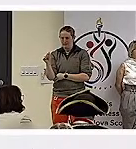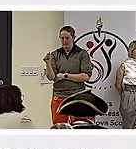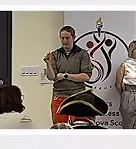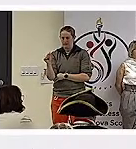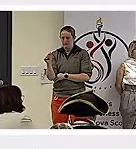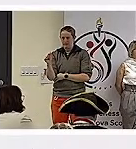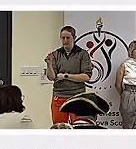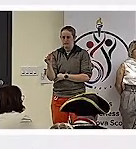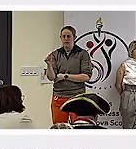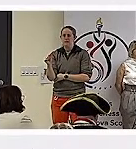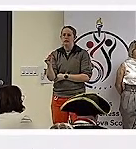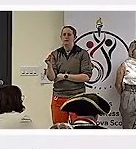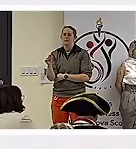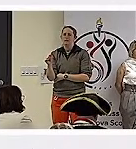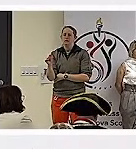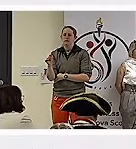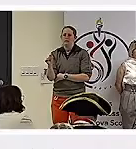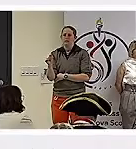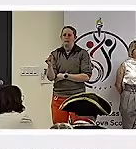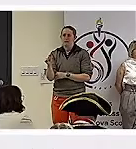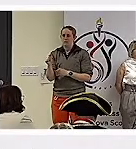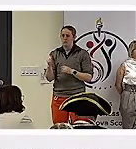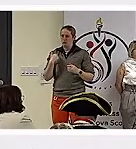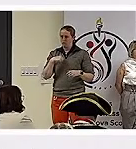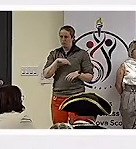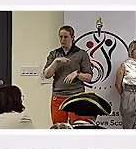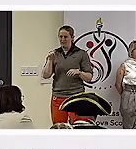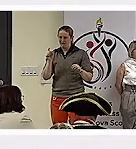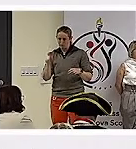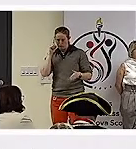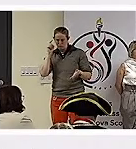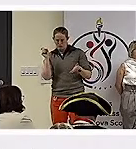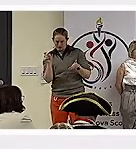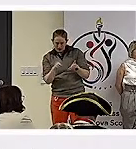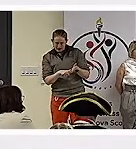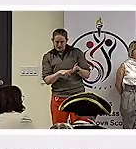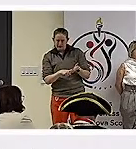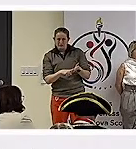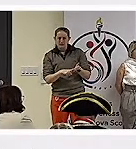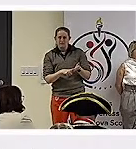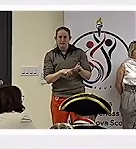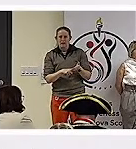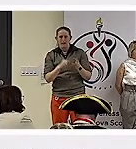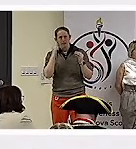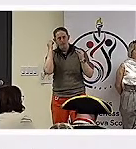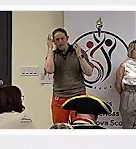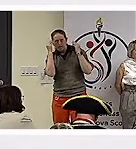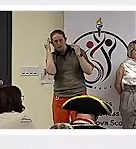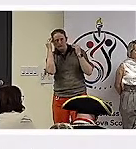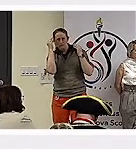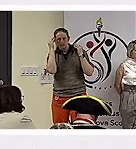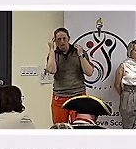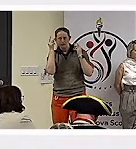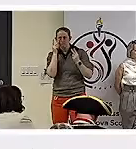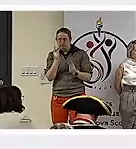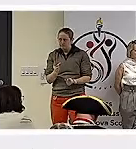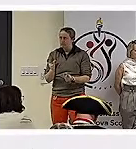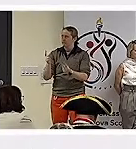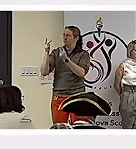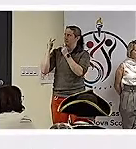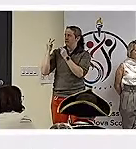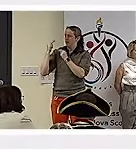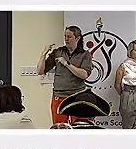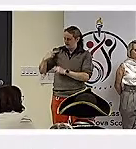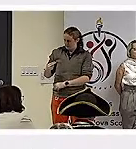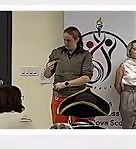to recognize, to take a moment to our past history that saddens our